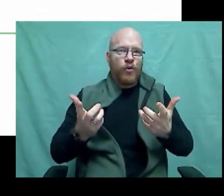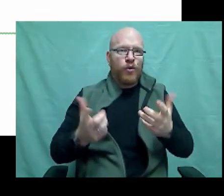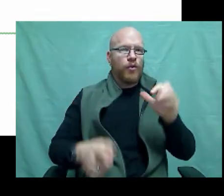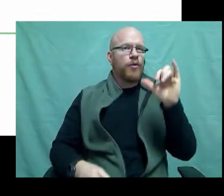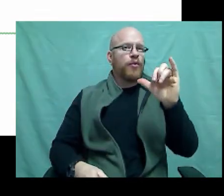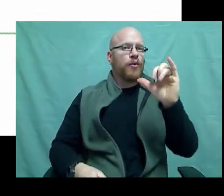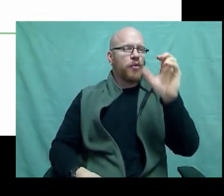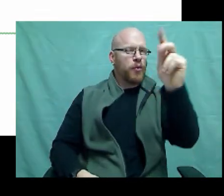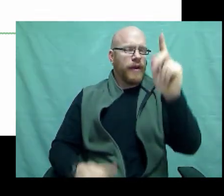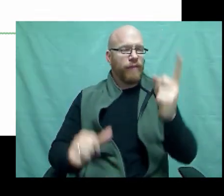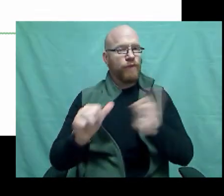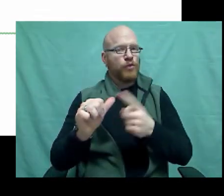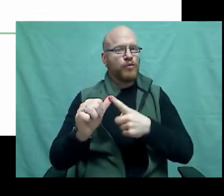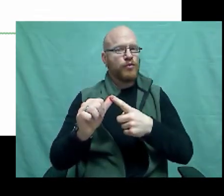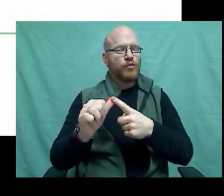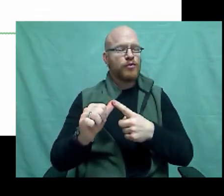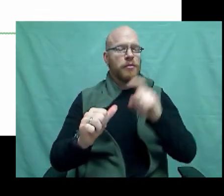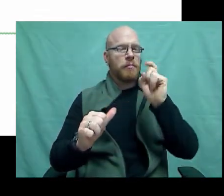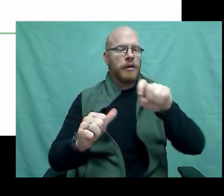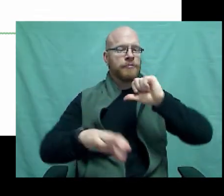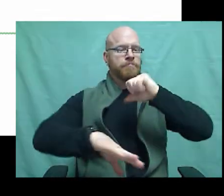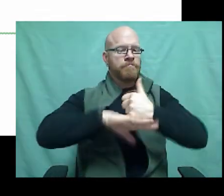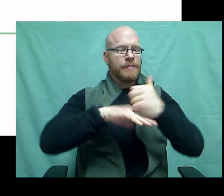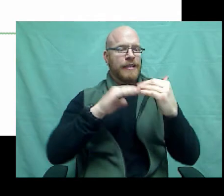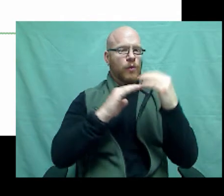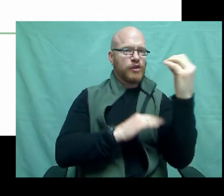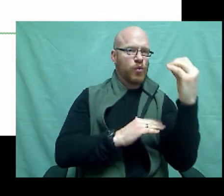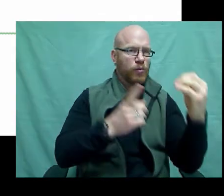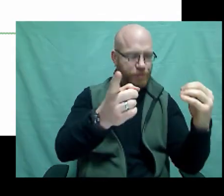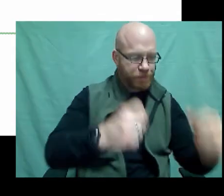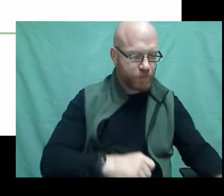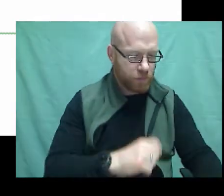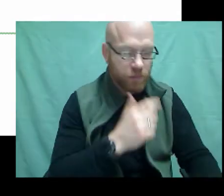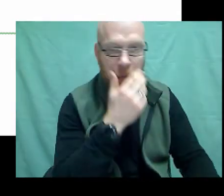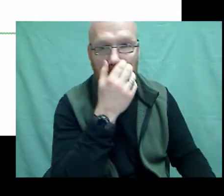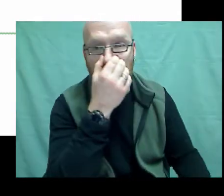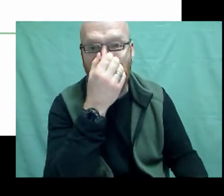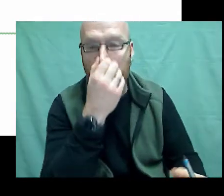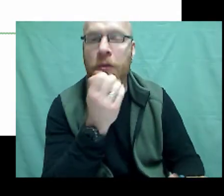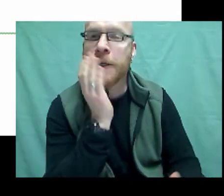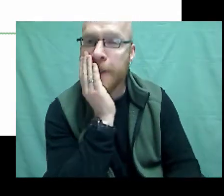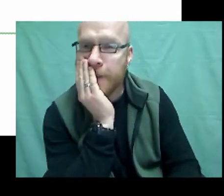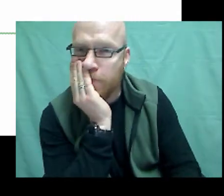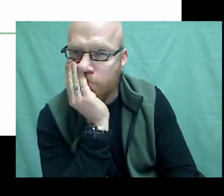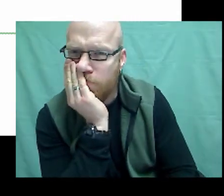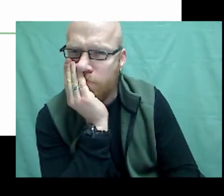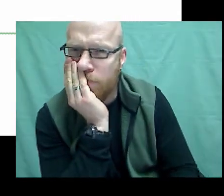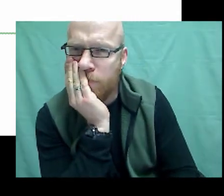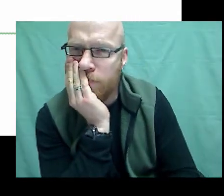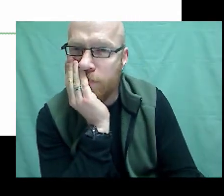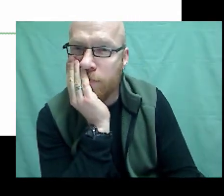equal to 0 and then factor the quadratic. First thing we have to do is set the problem equal to 0.